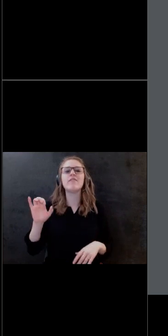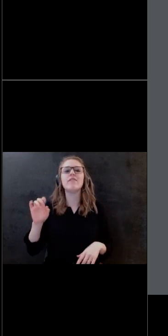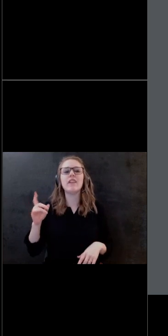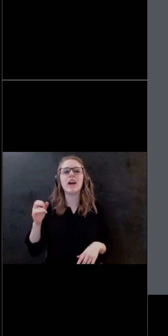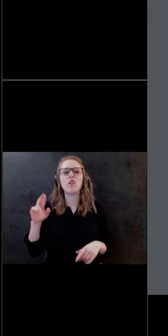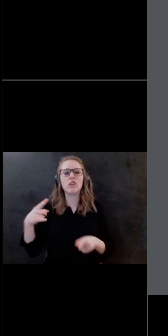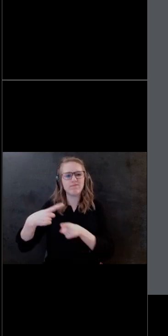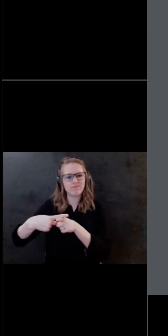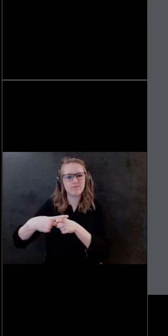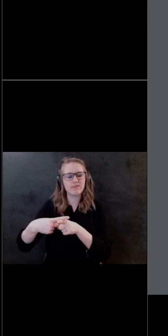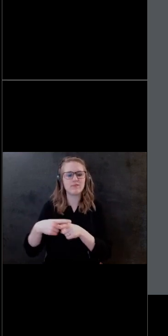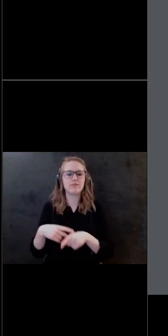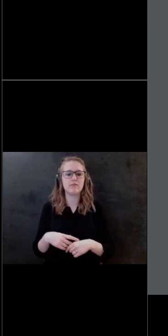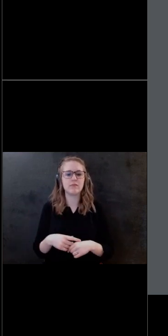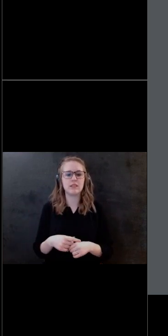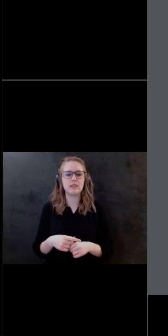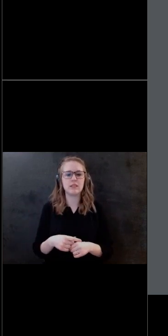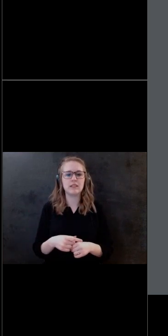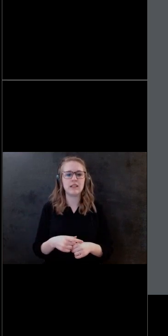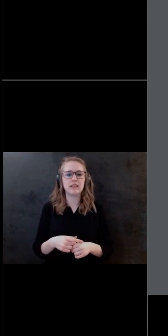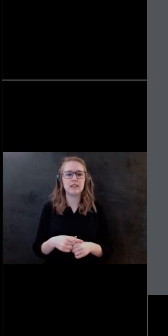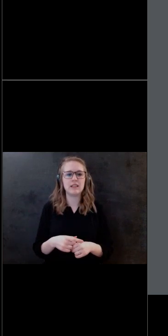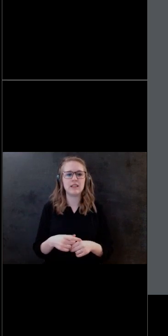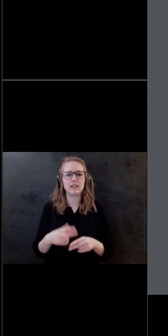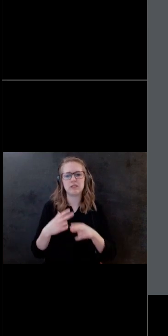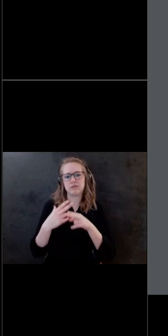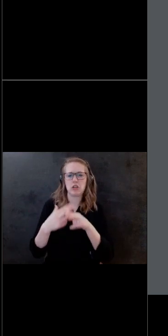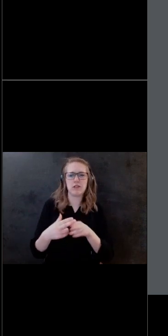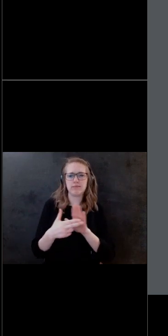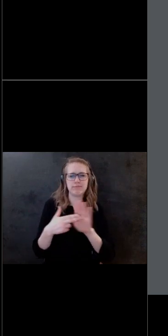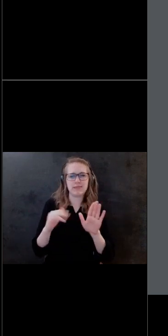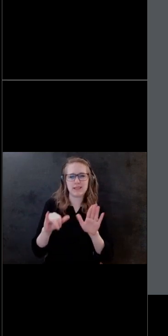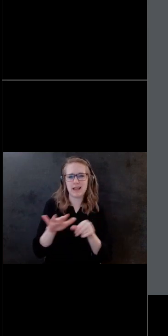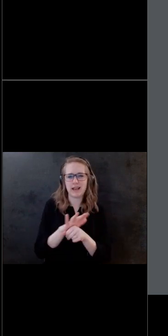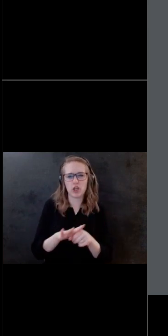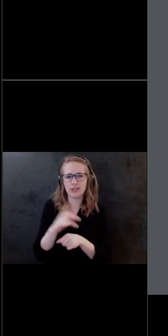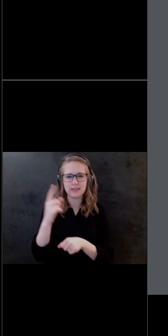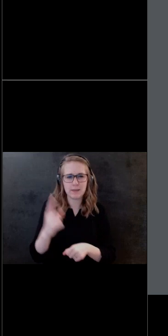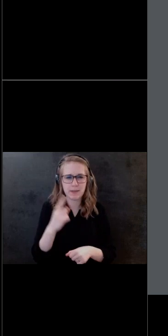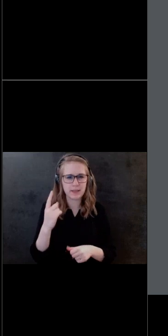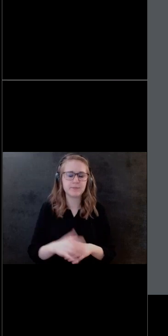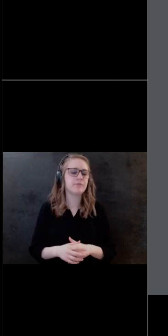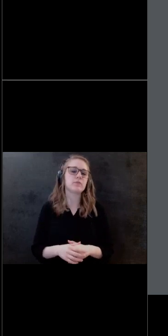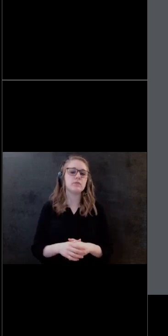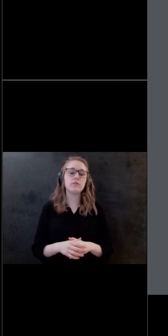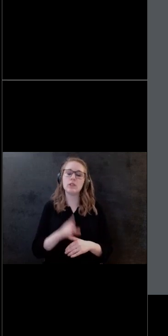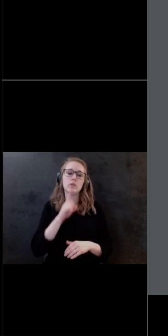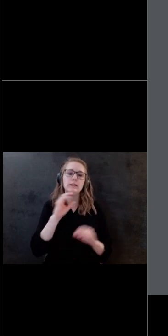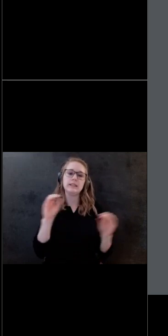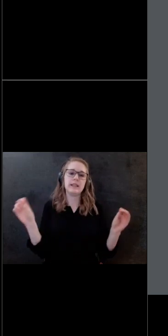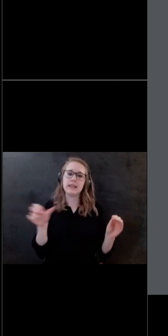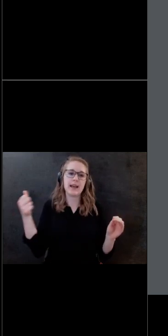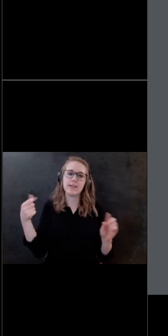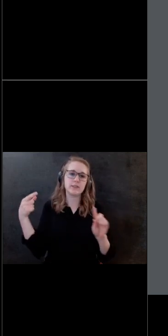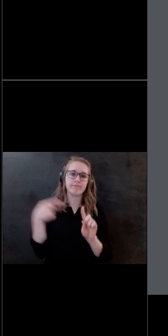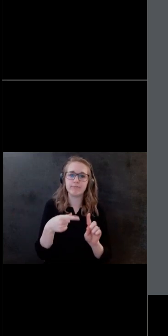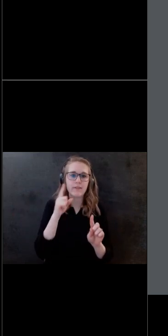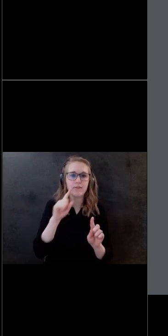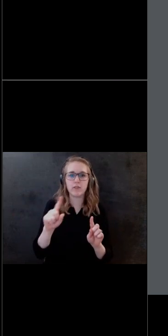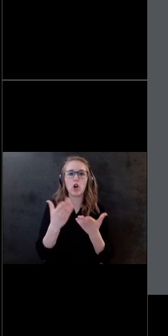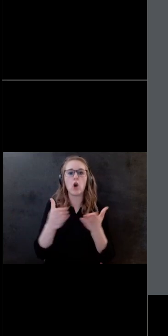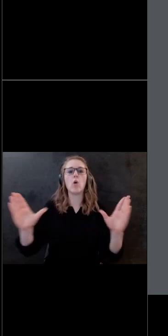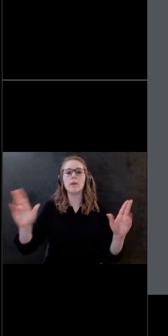and there was a little carve out for what they called that little area. But really nothing else was intended to be open